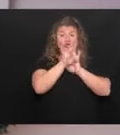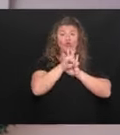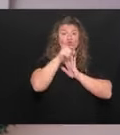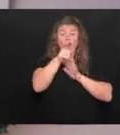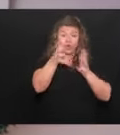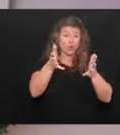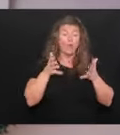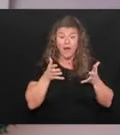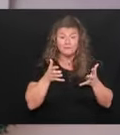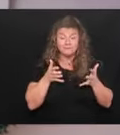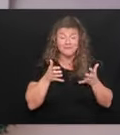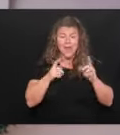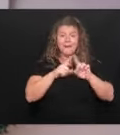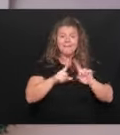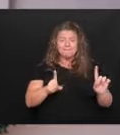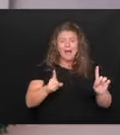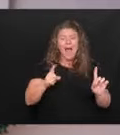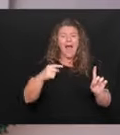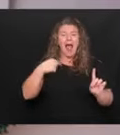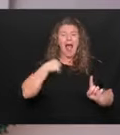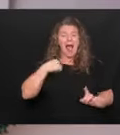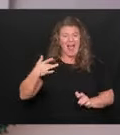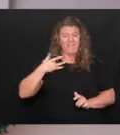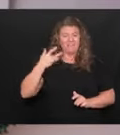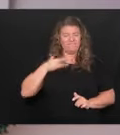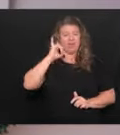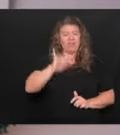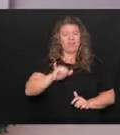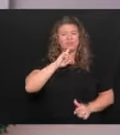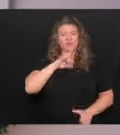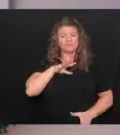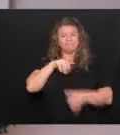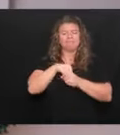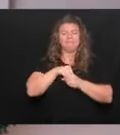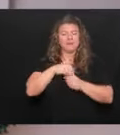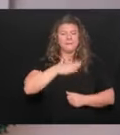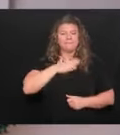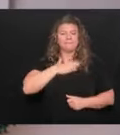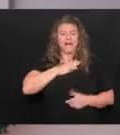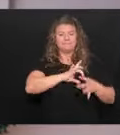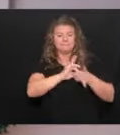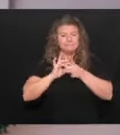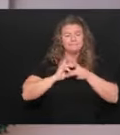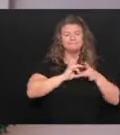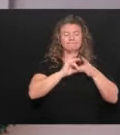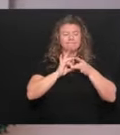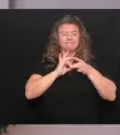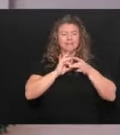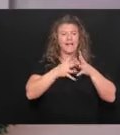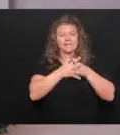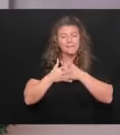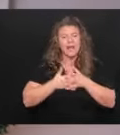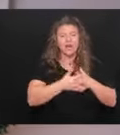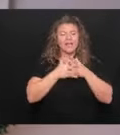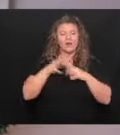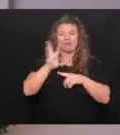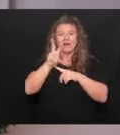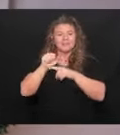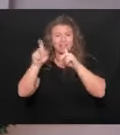there. But I see it as an act of citizenship, civility, working as part of a greater whole